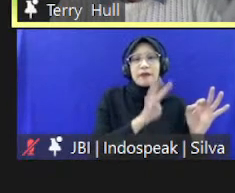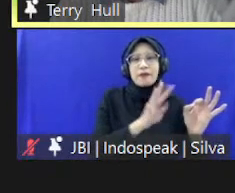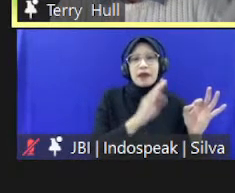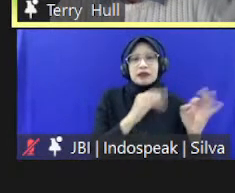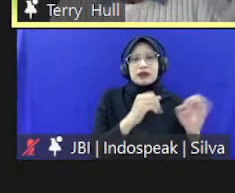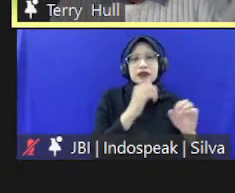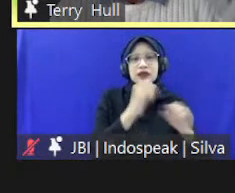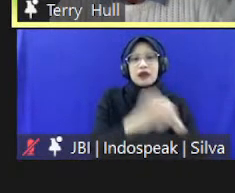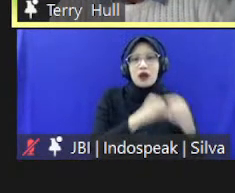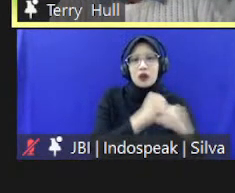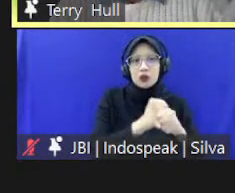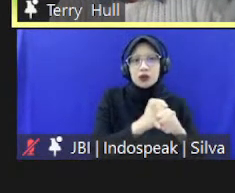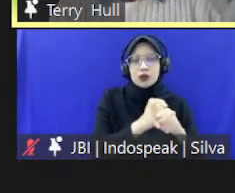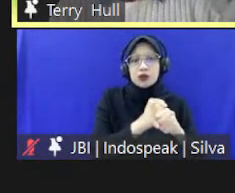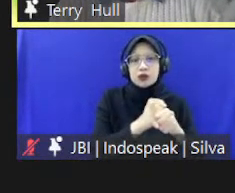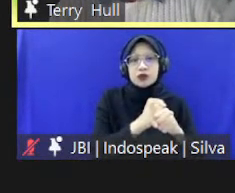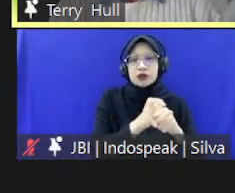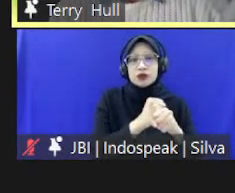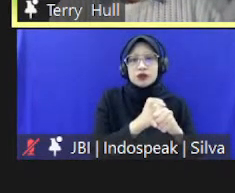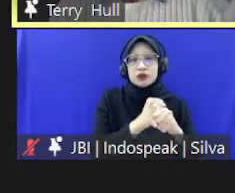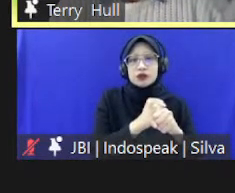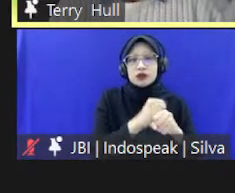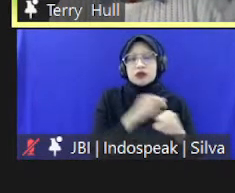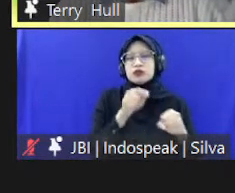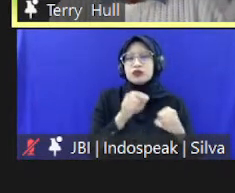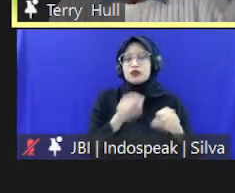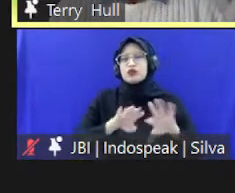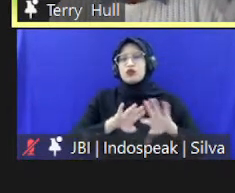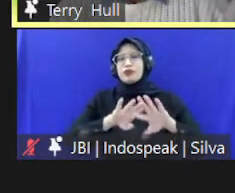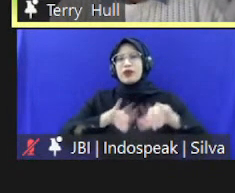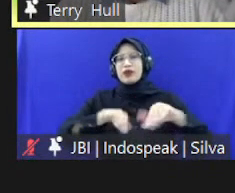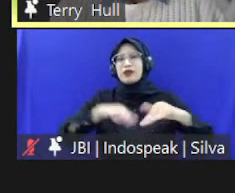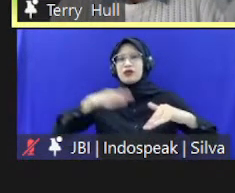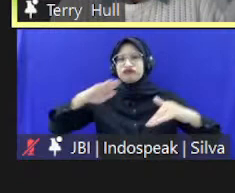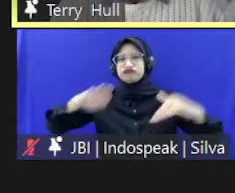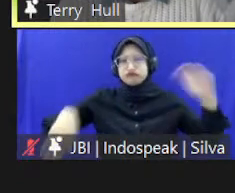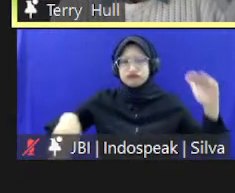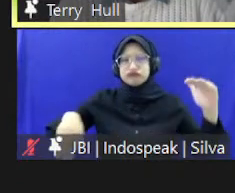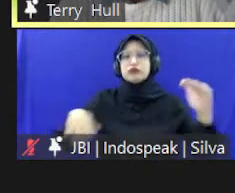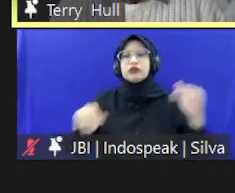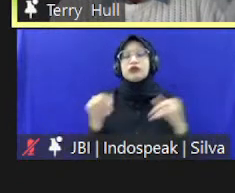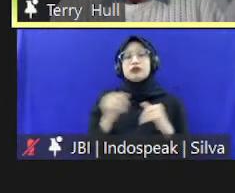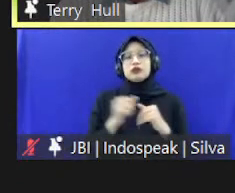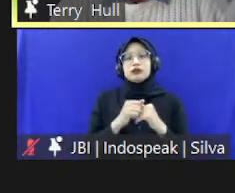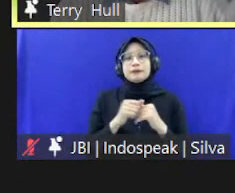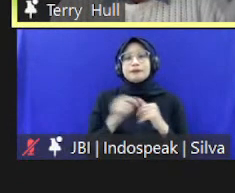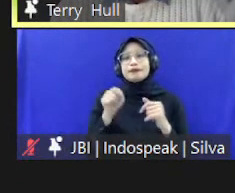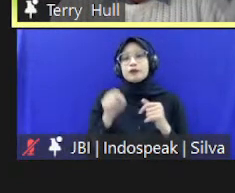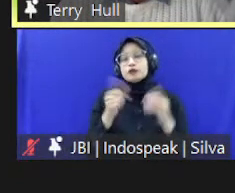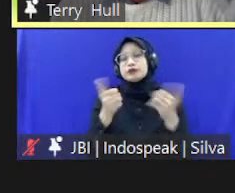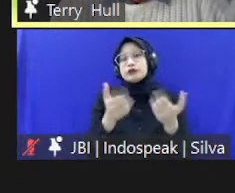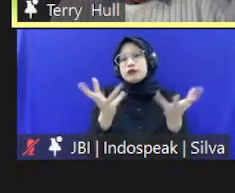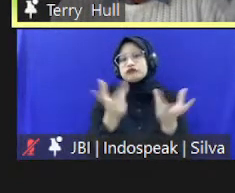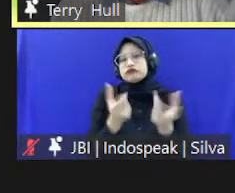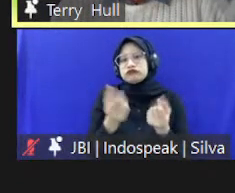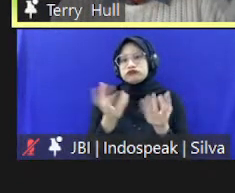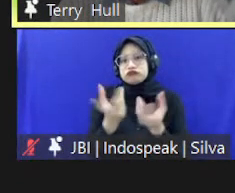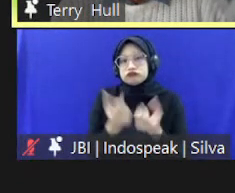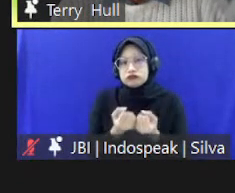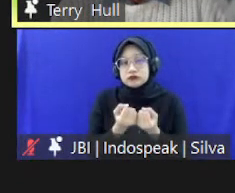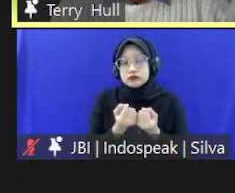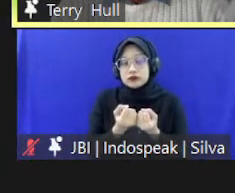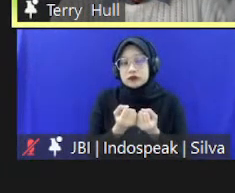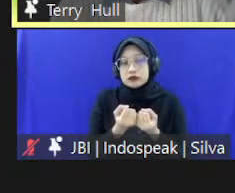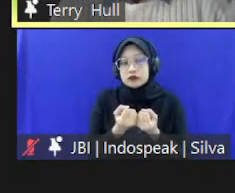the new numbers, you can calculate and get